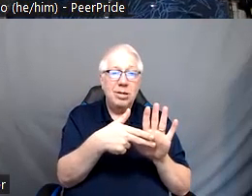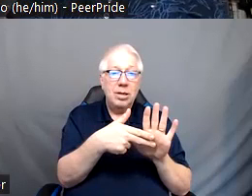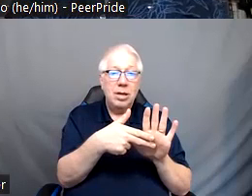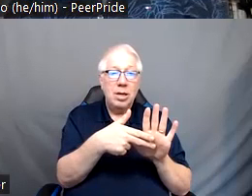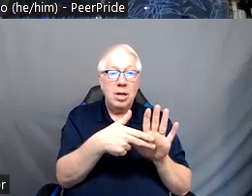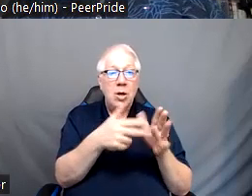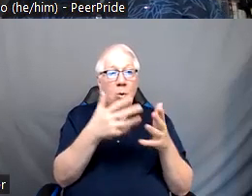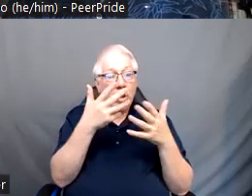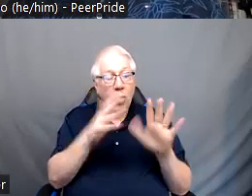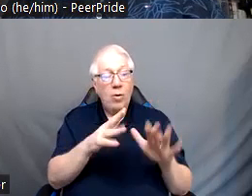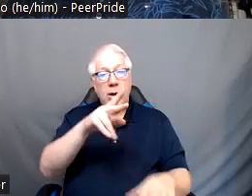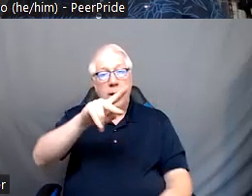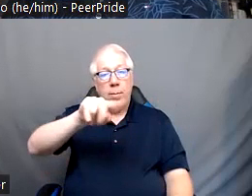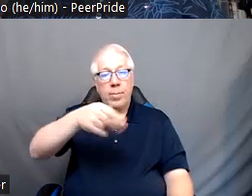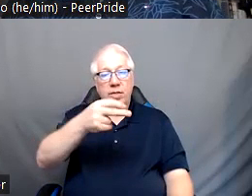pathologize